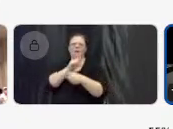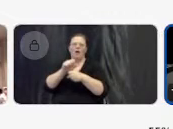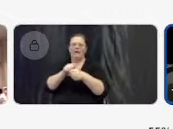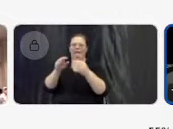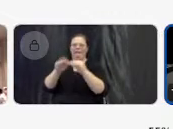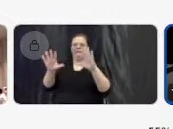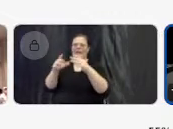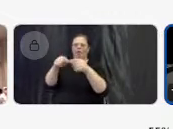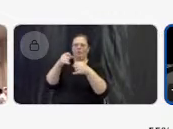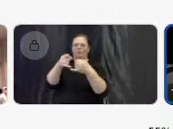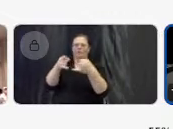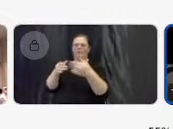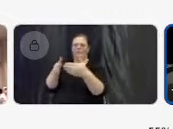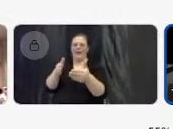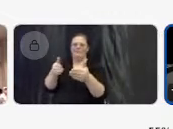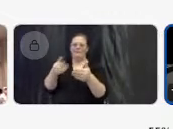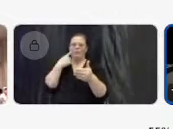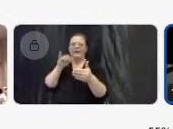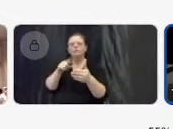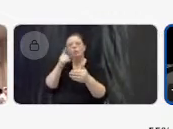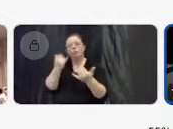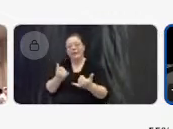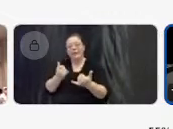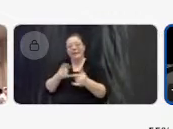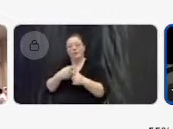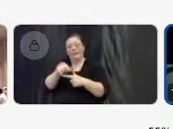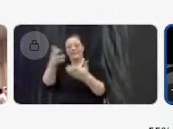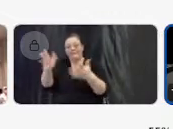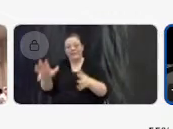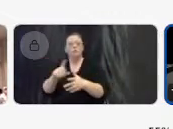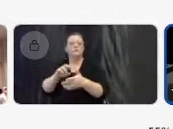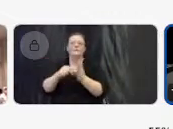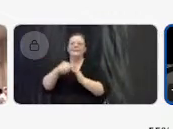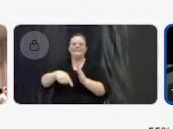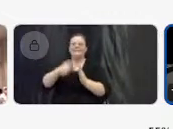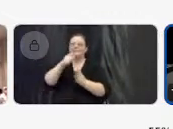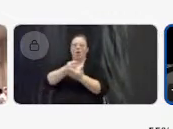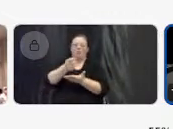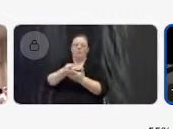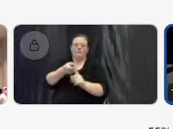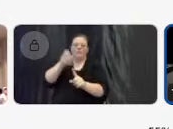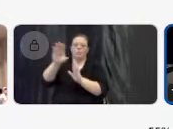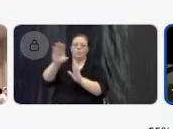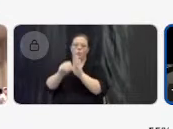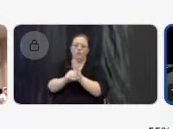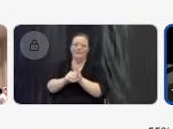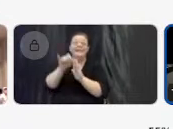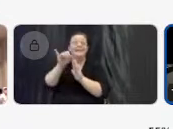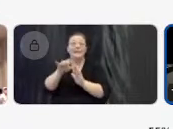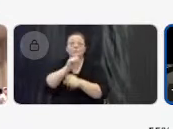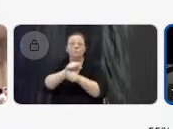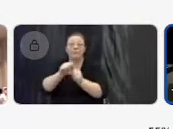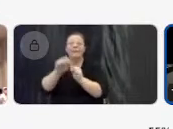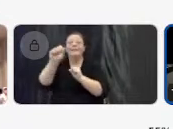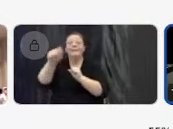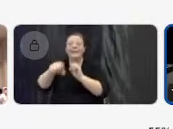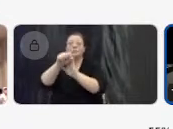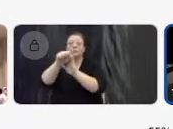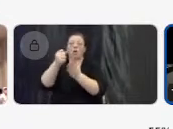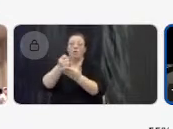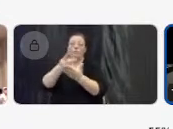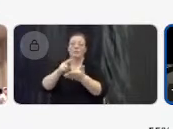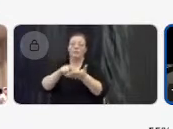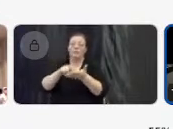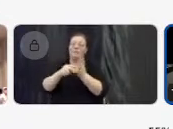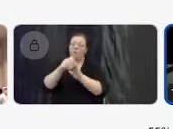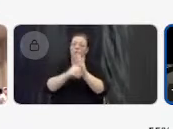And until that's done, this boundary street is not authorized by your ordinance. If it is authorized by your ordinance, then the ordinance